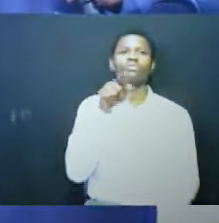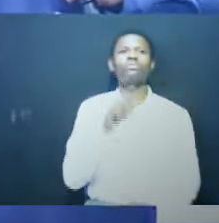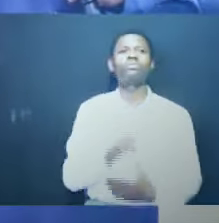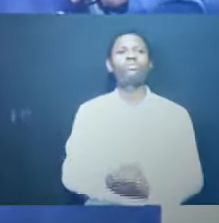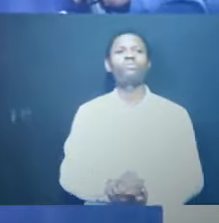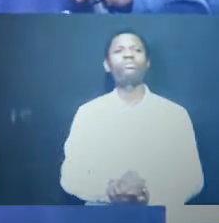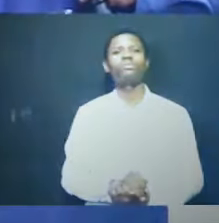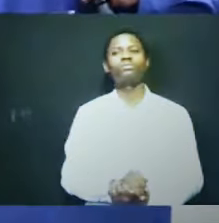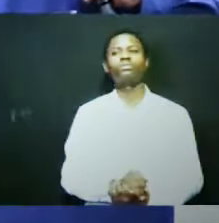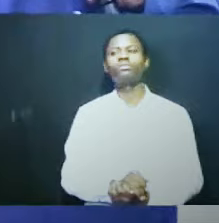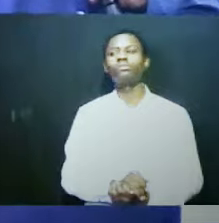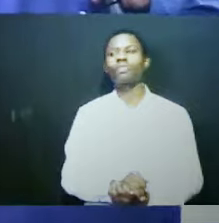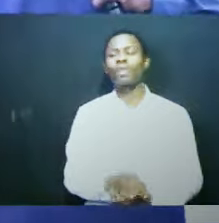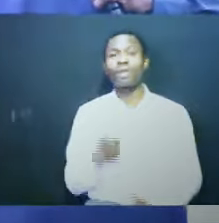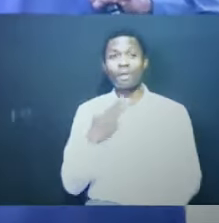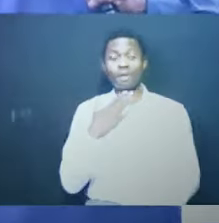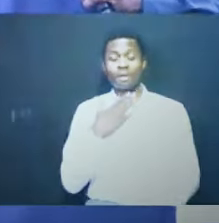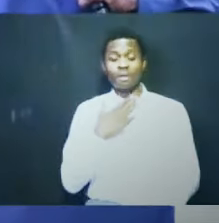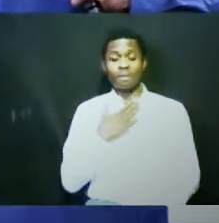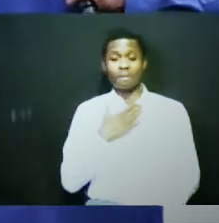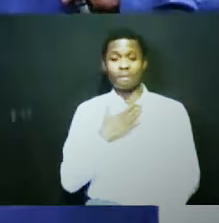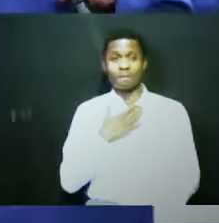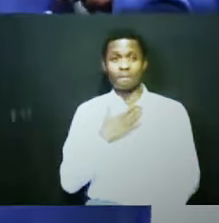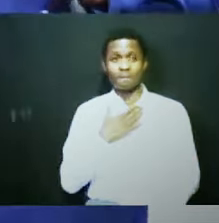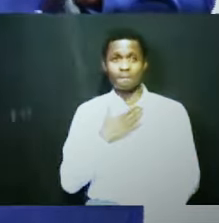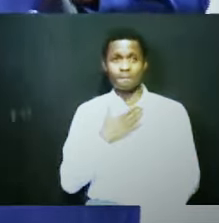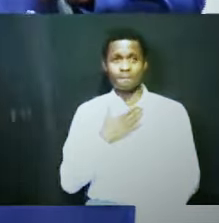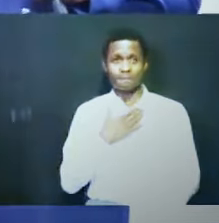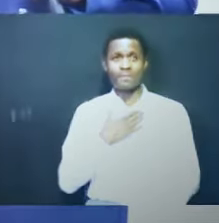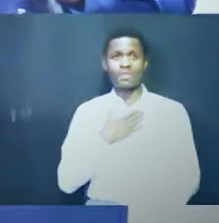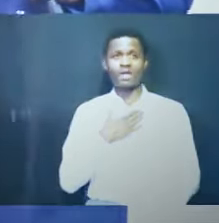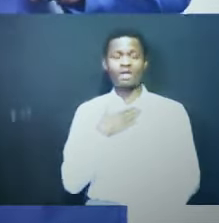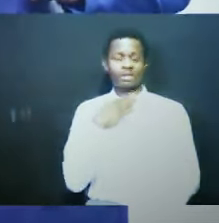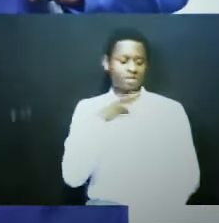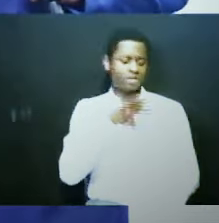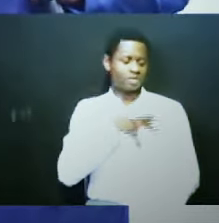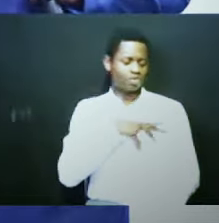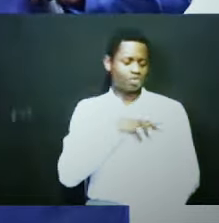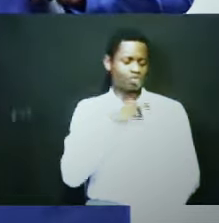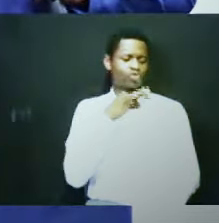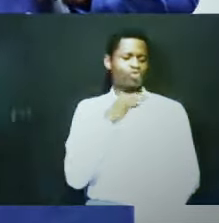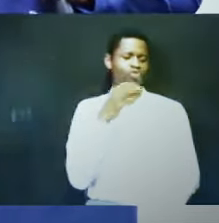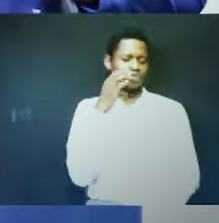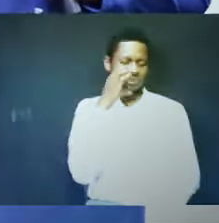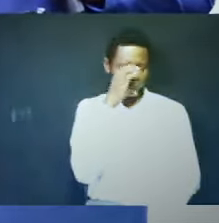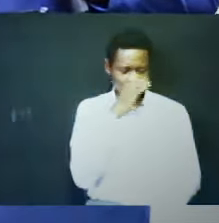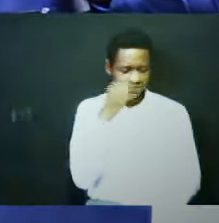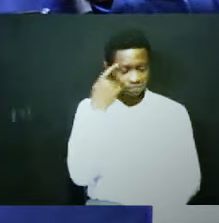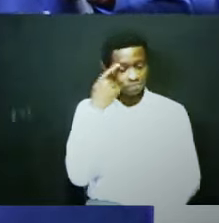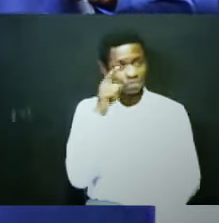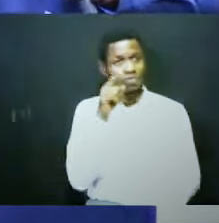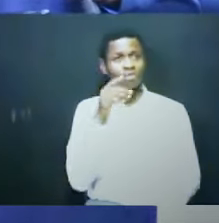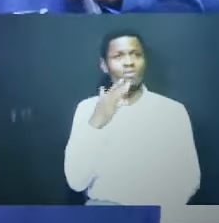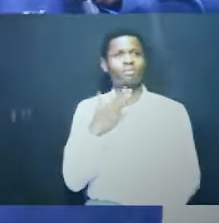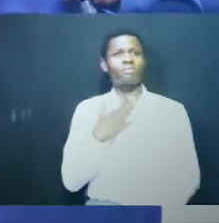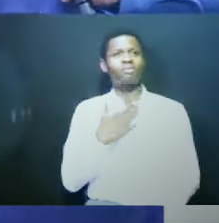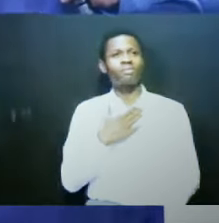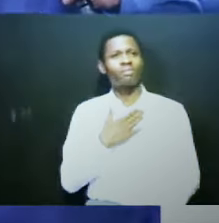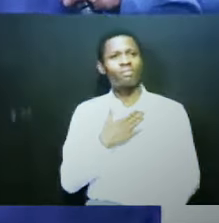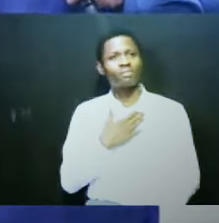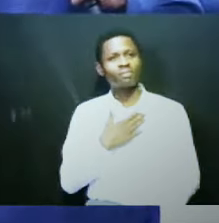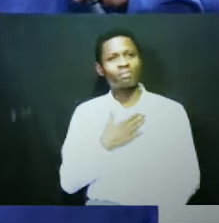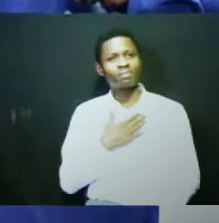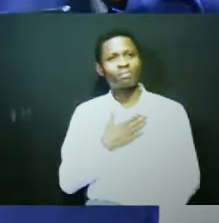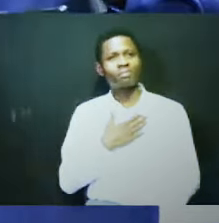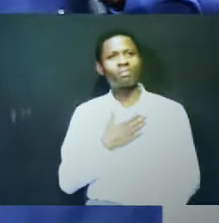My soul thirsts for thee, my flesh longeth for thee in a dry and thirsty land where no